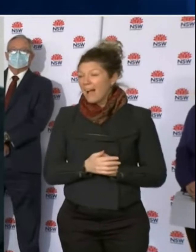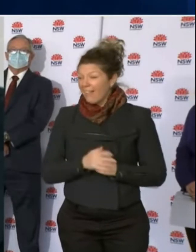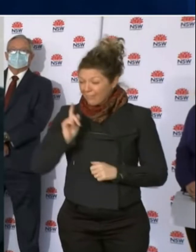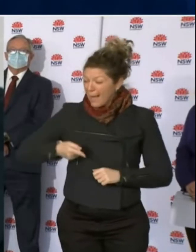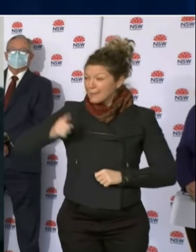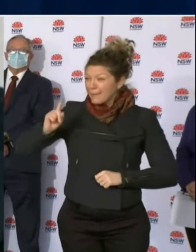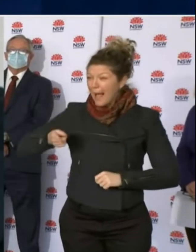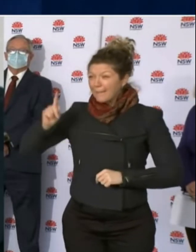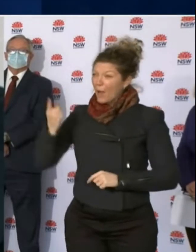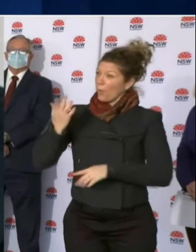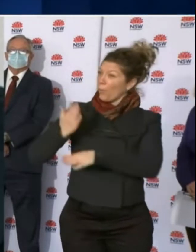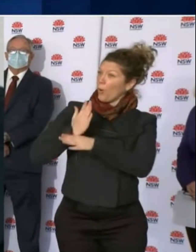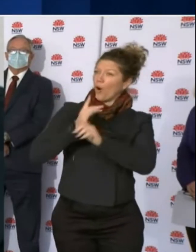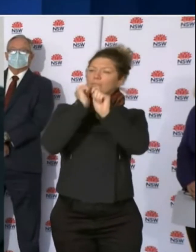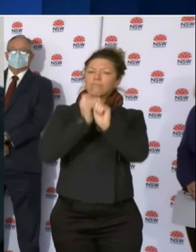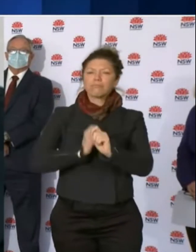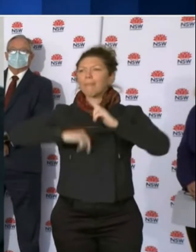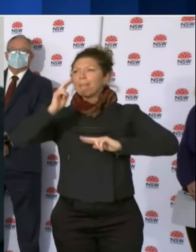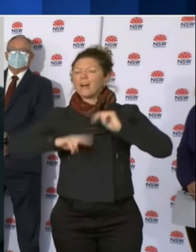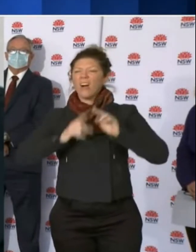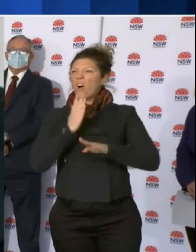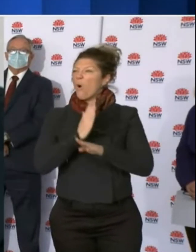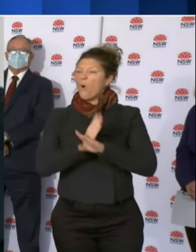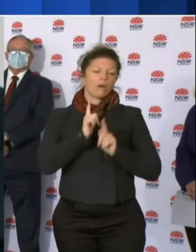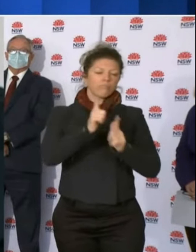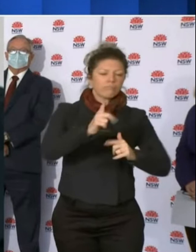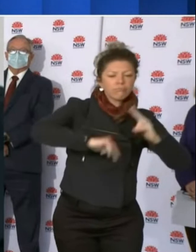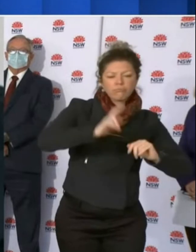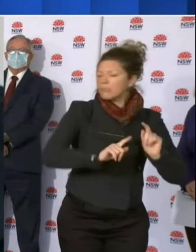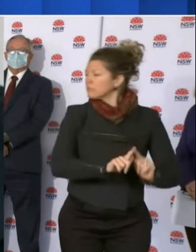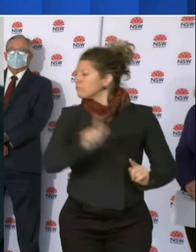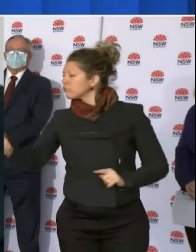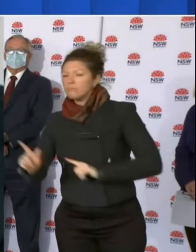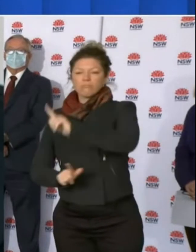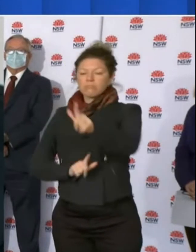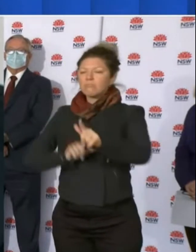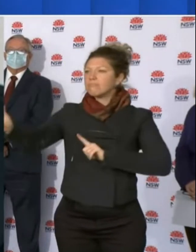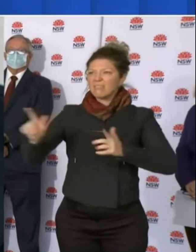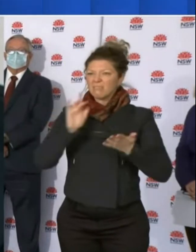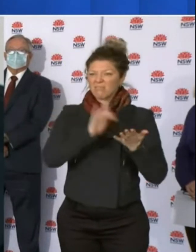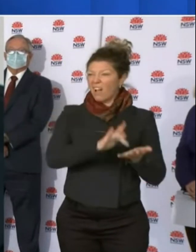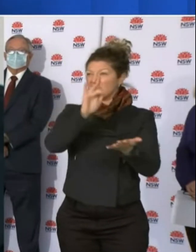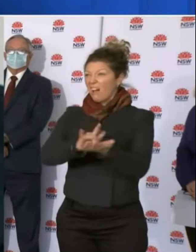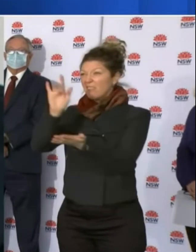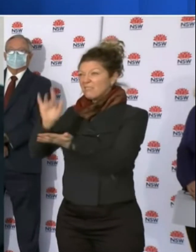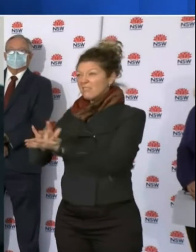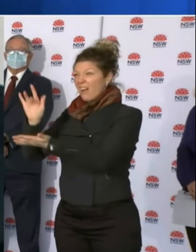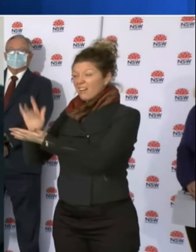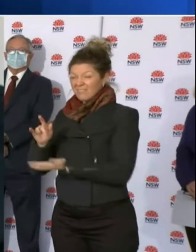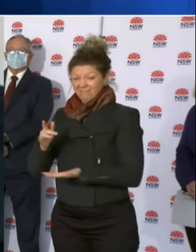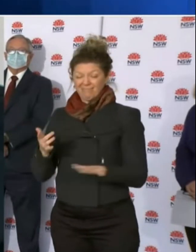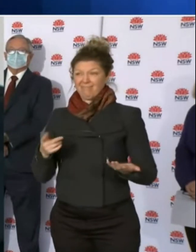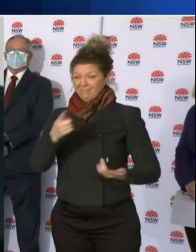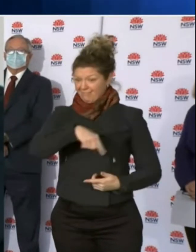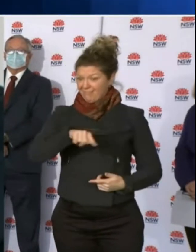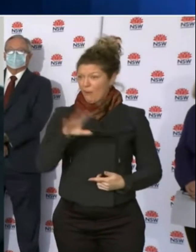people moving across sites, some of them across multiple sites, from parts of Sydney that had huge virus loads or huge